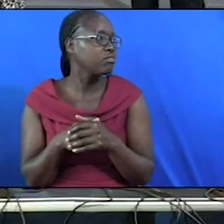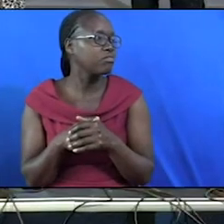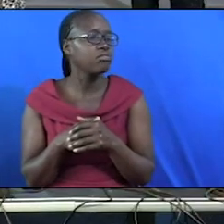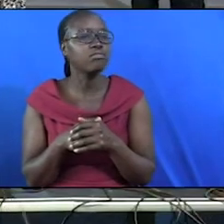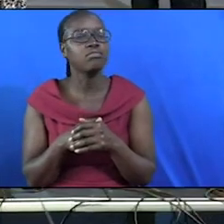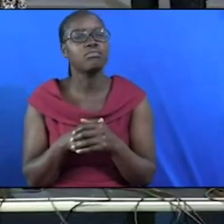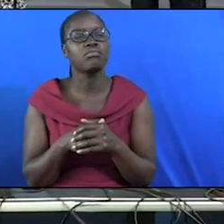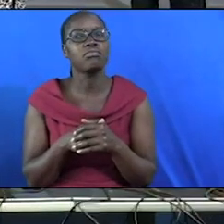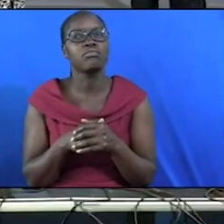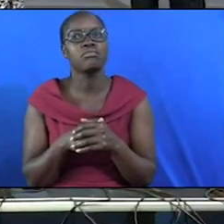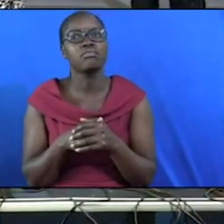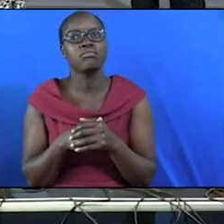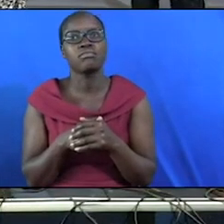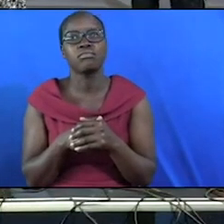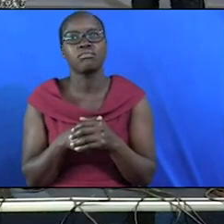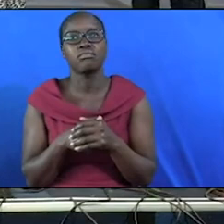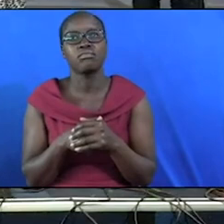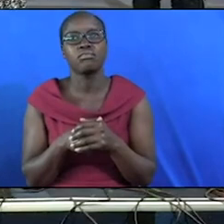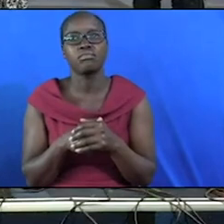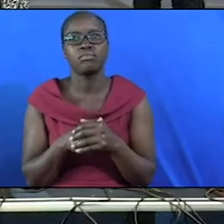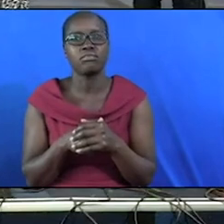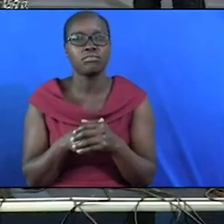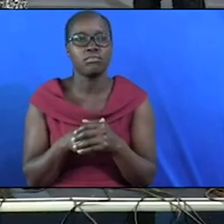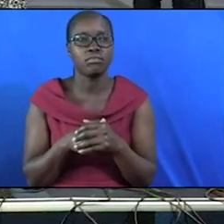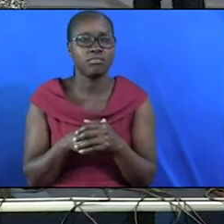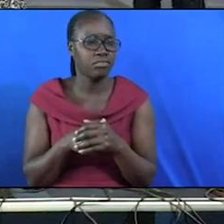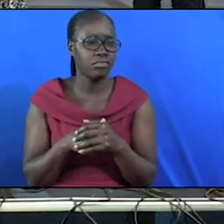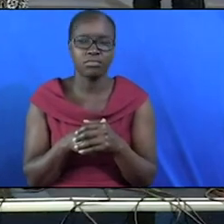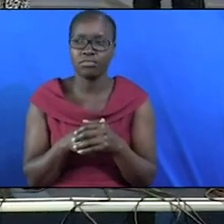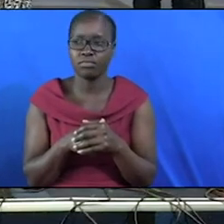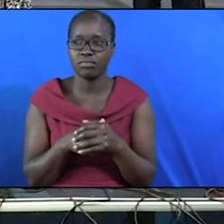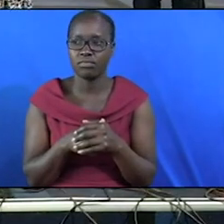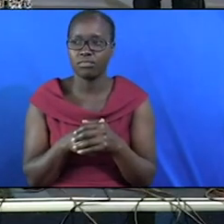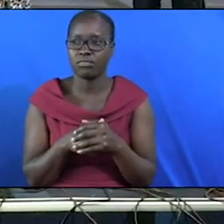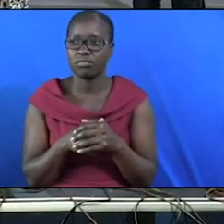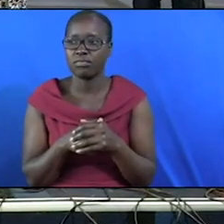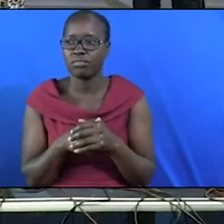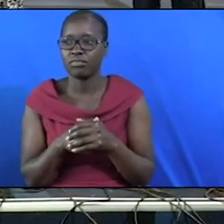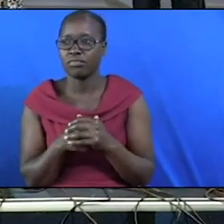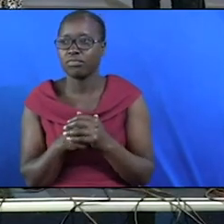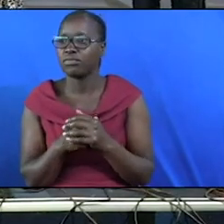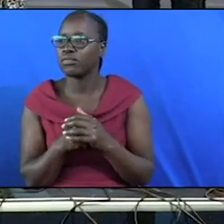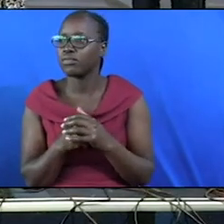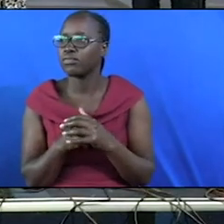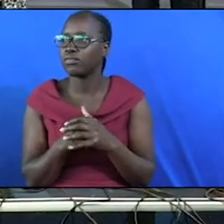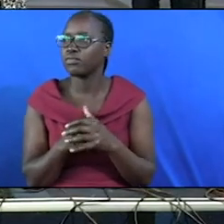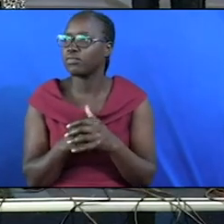Let's turn to him 2 and 2. It is almost time for the Lord to come.